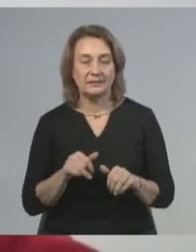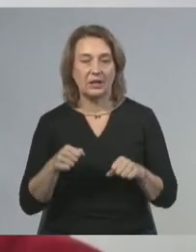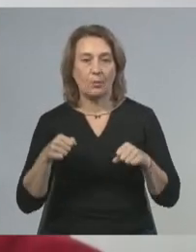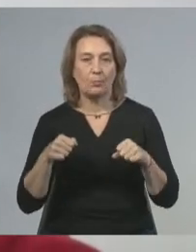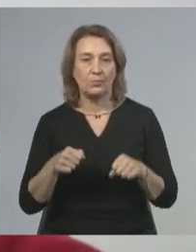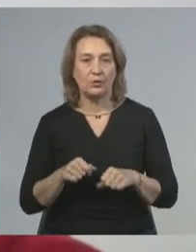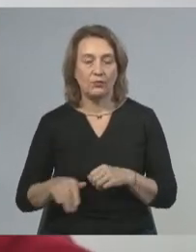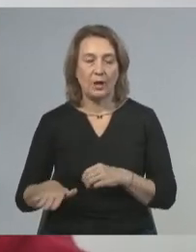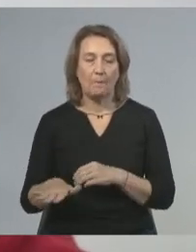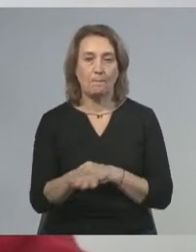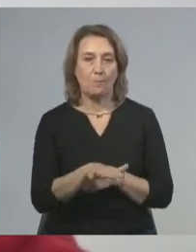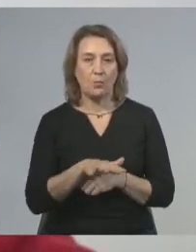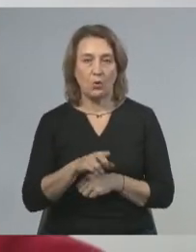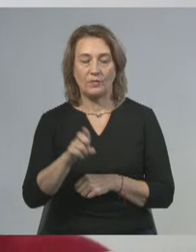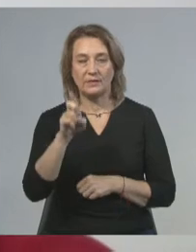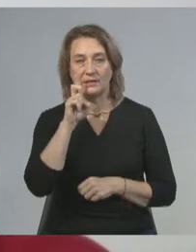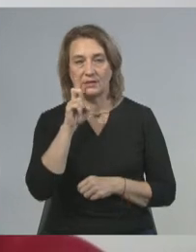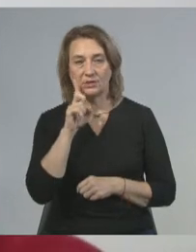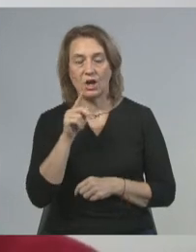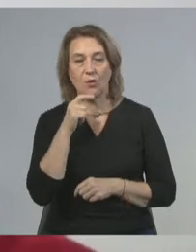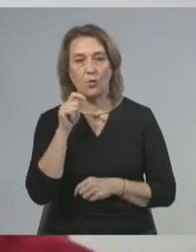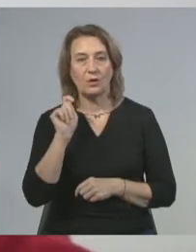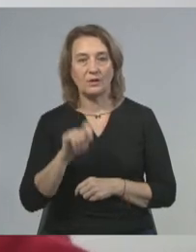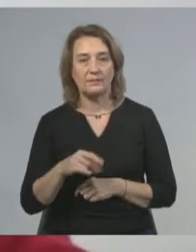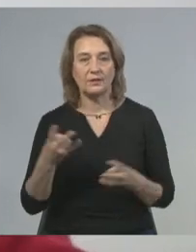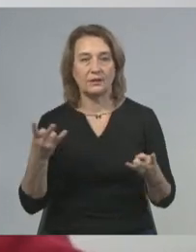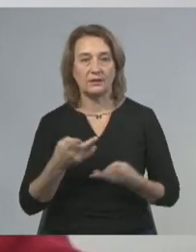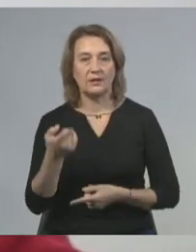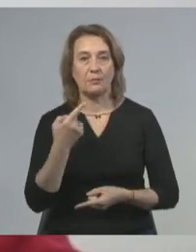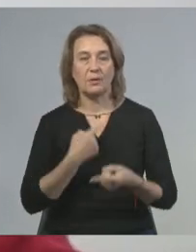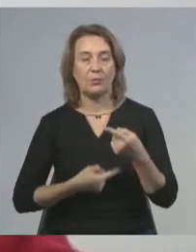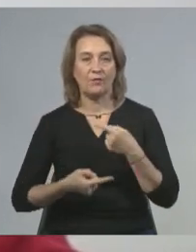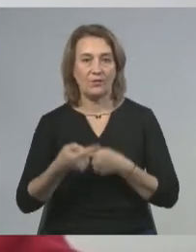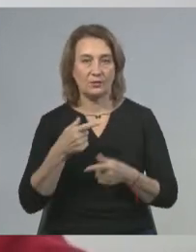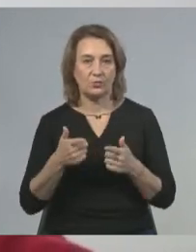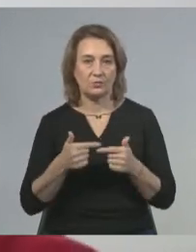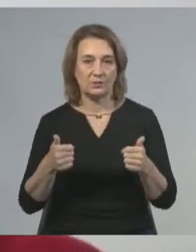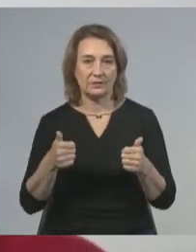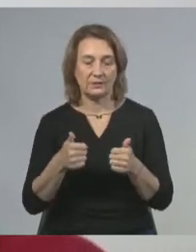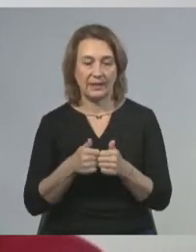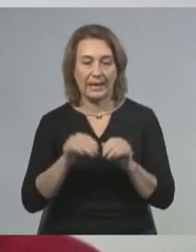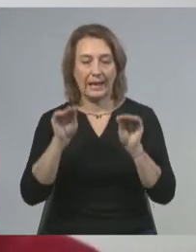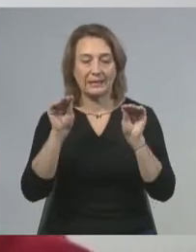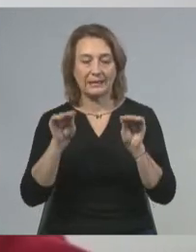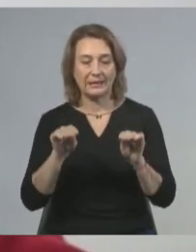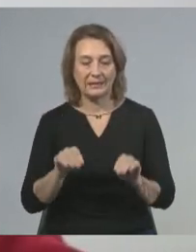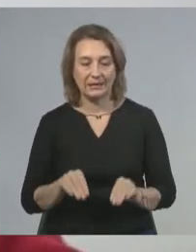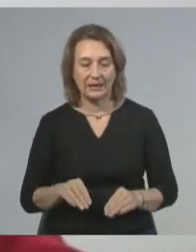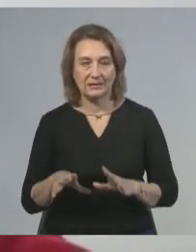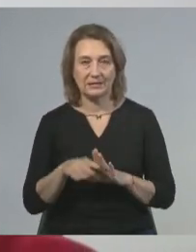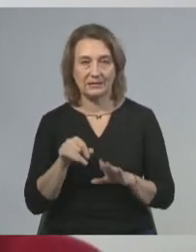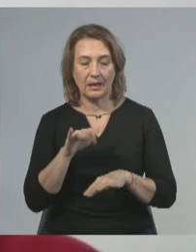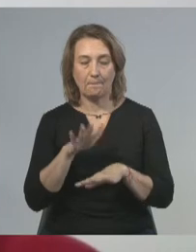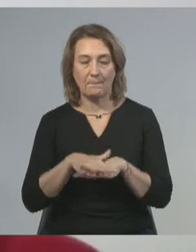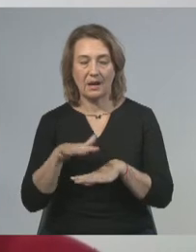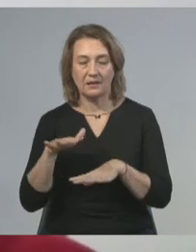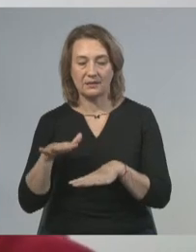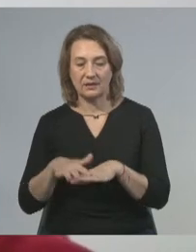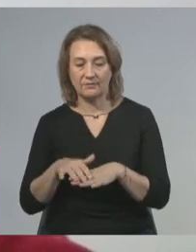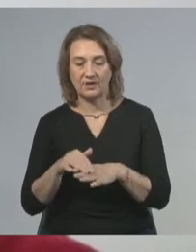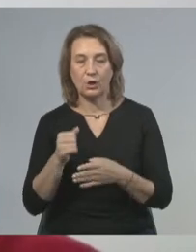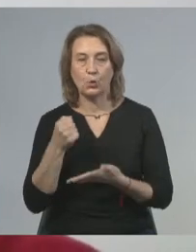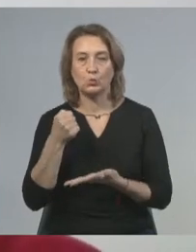but from the transit of these occupied territories into the legal space of ukraine